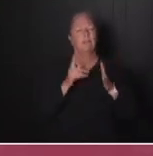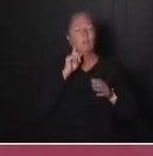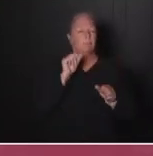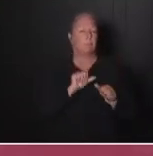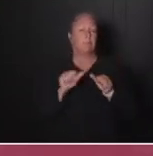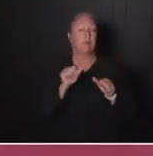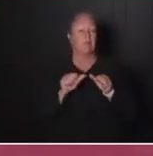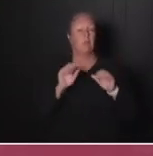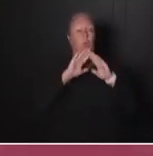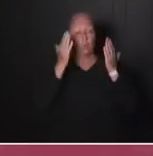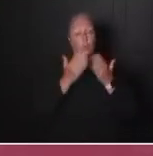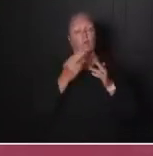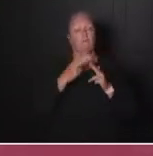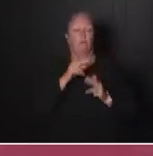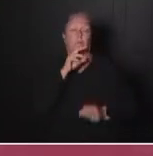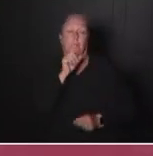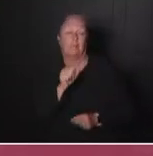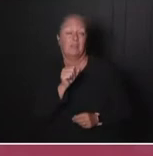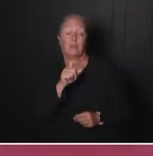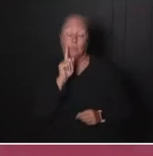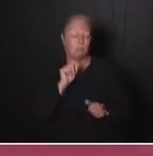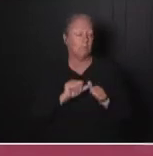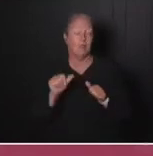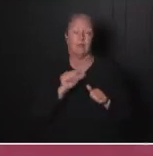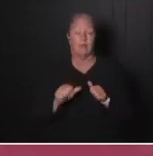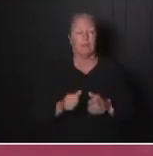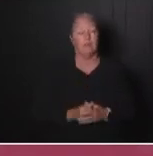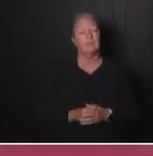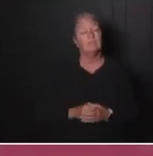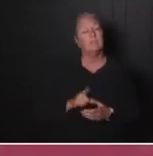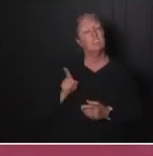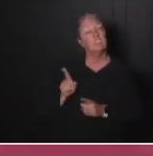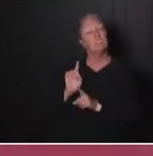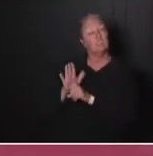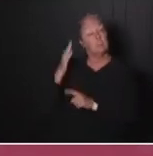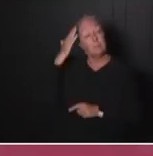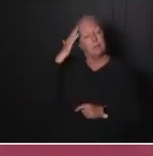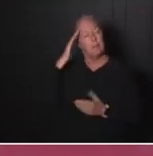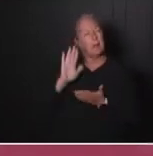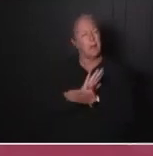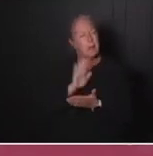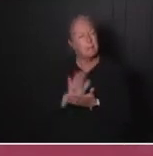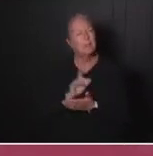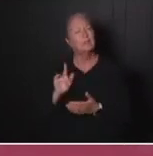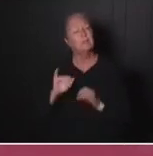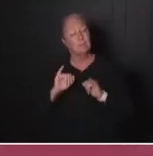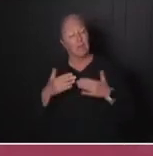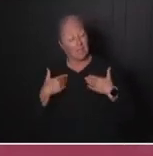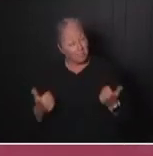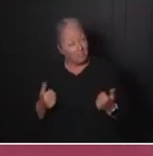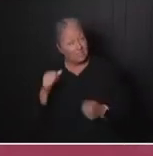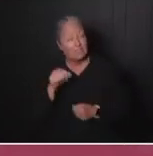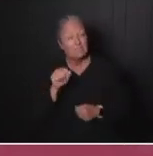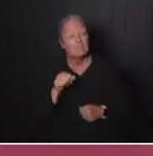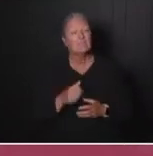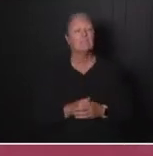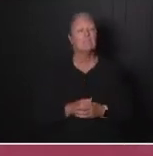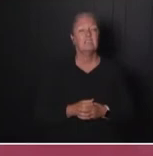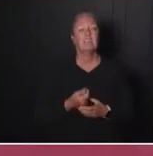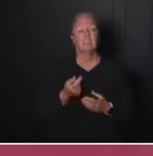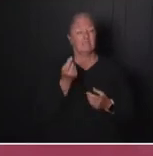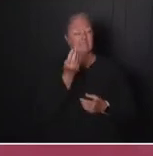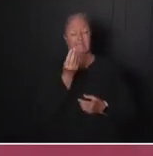better world for men too. She was a happy woman, even though she had bad health and little in the way of